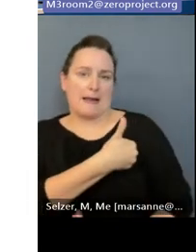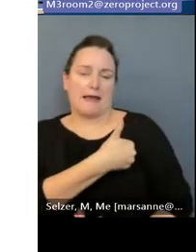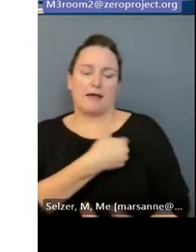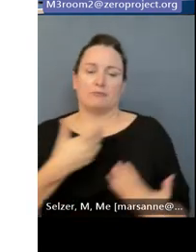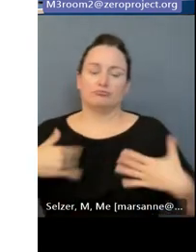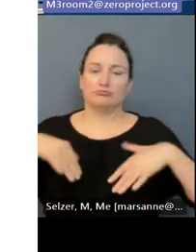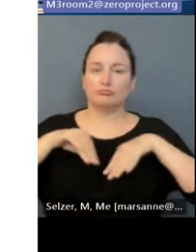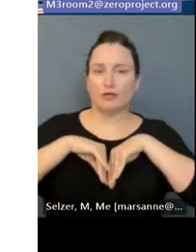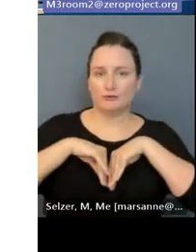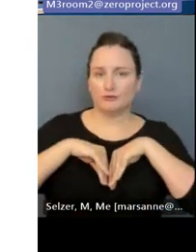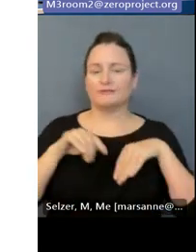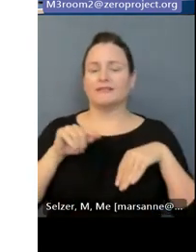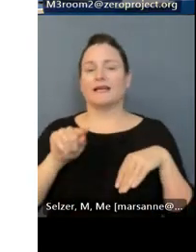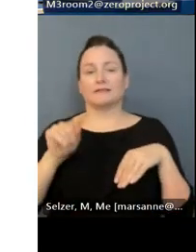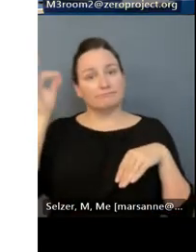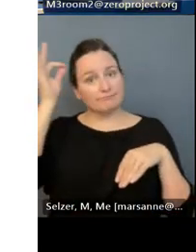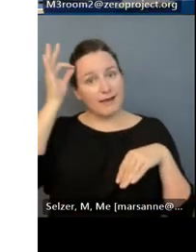a bun.